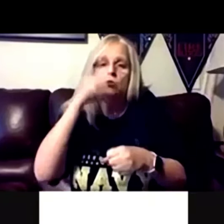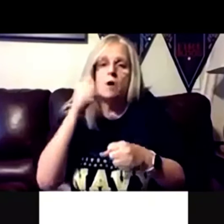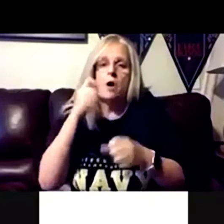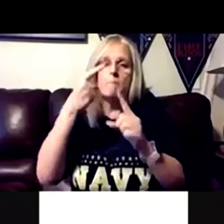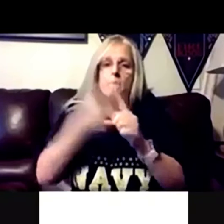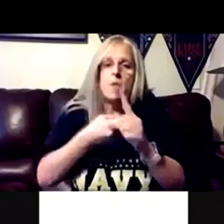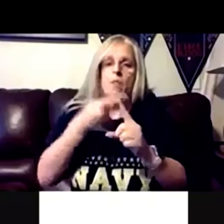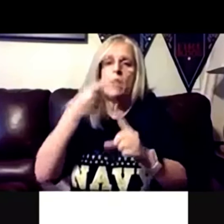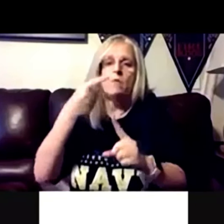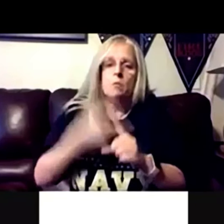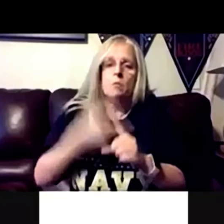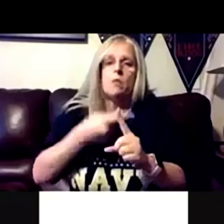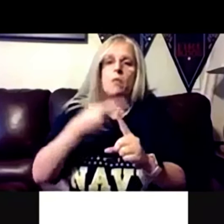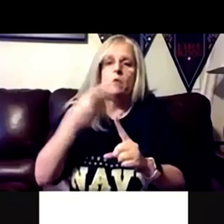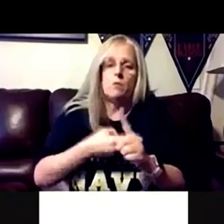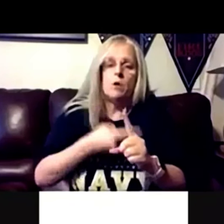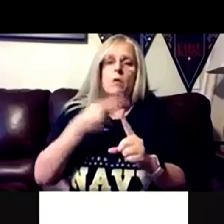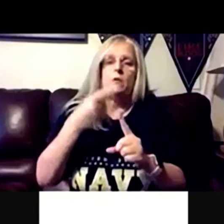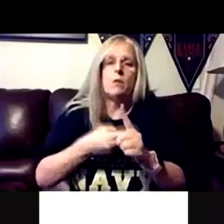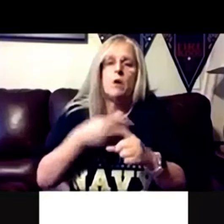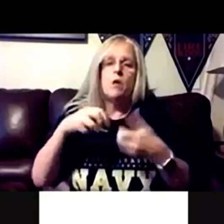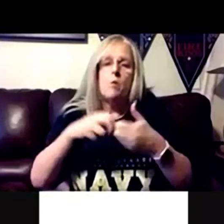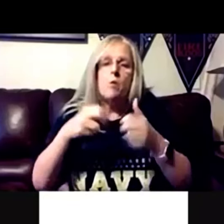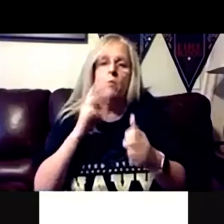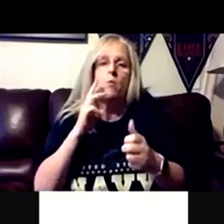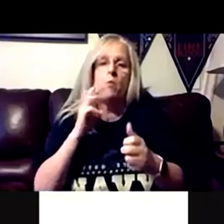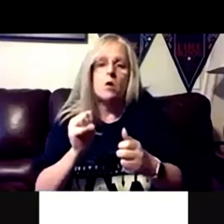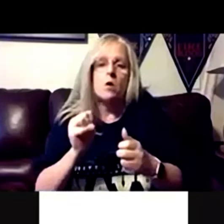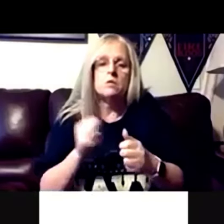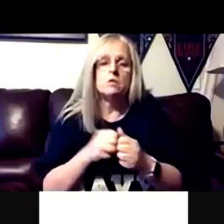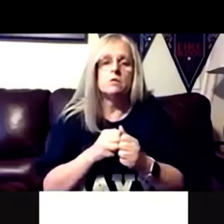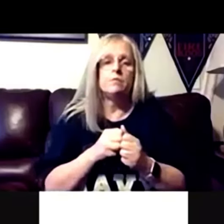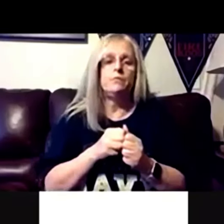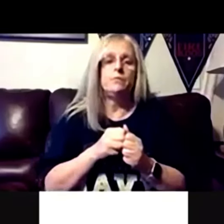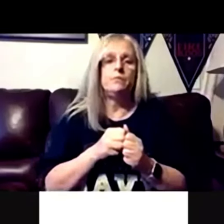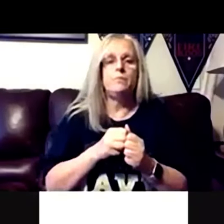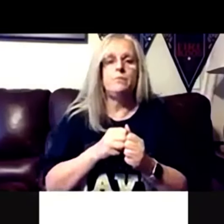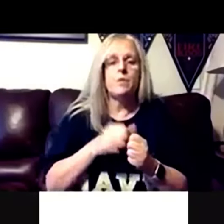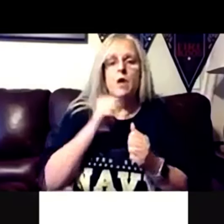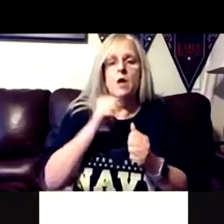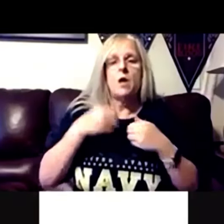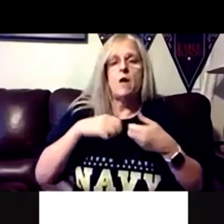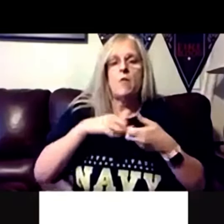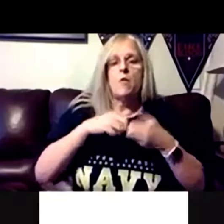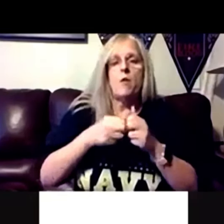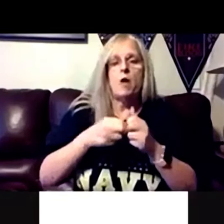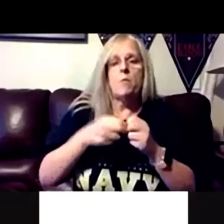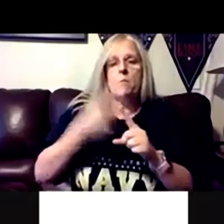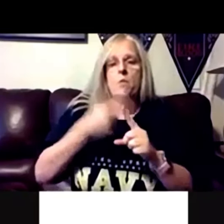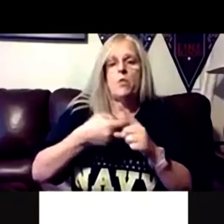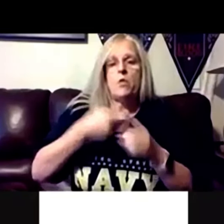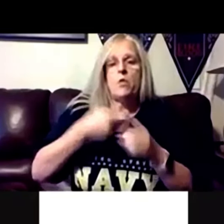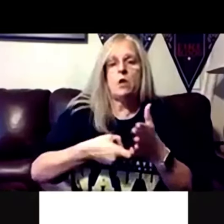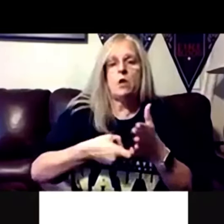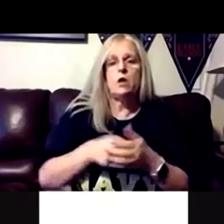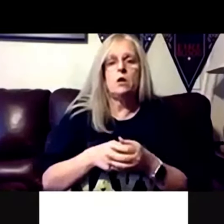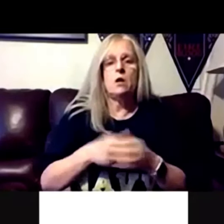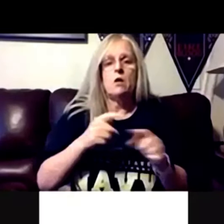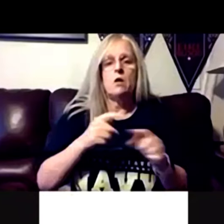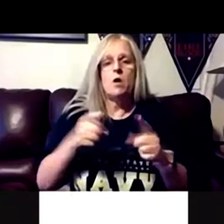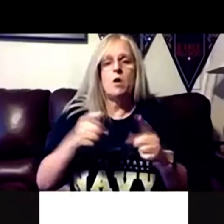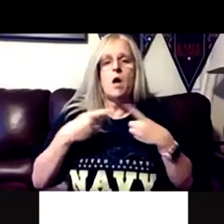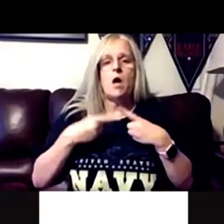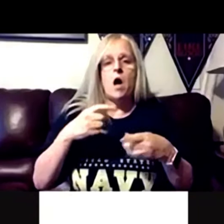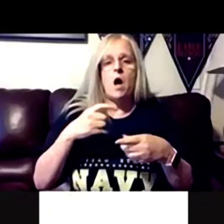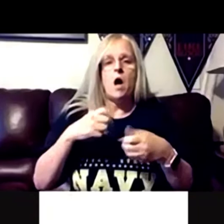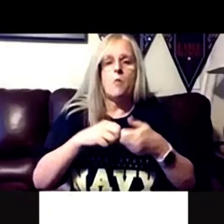month after month after month. And the problem was, I didn't have a problem paying a monthly fee, but I did have a problem not